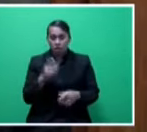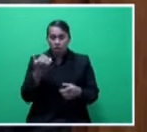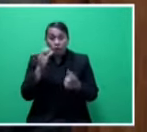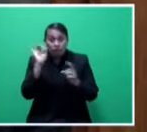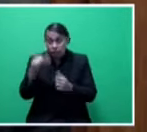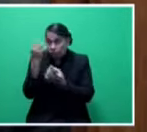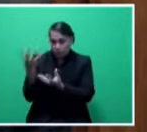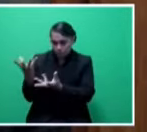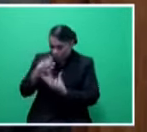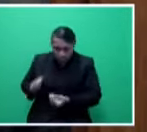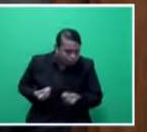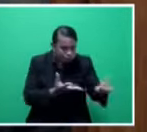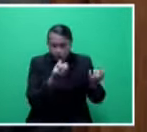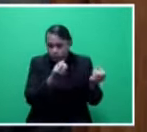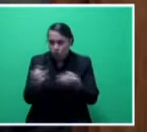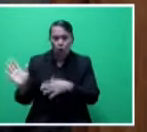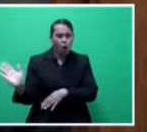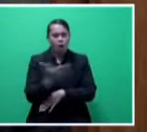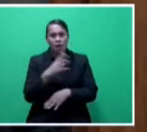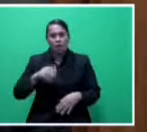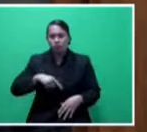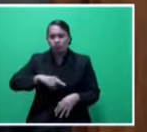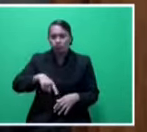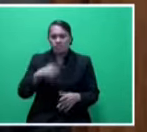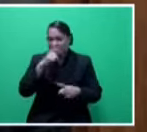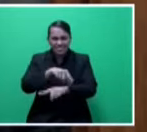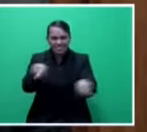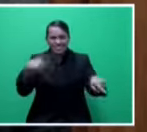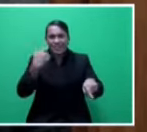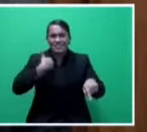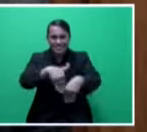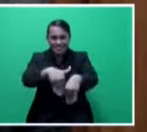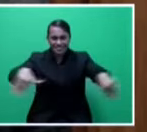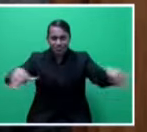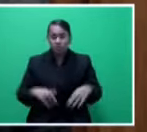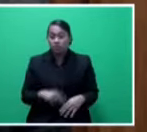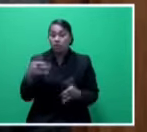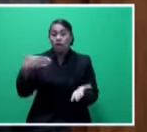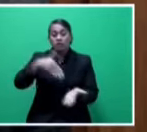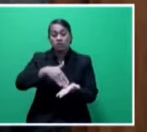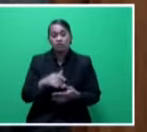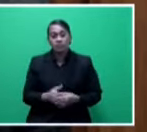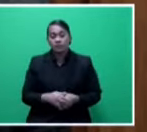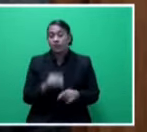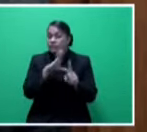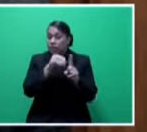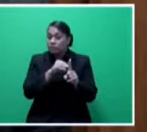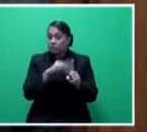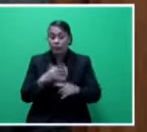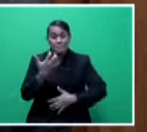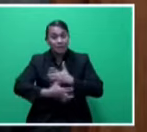was issued to members of the public. And in addition to this, the model was developed as part of the